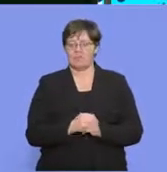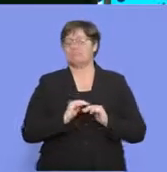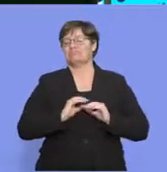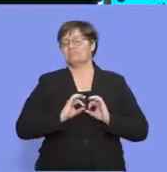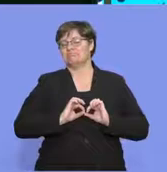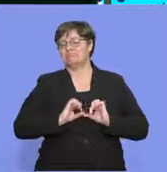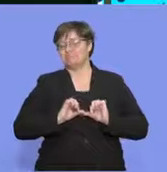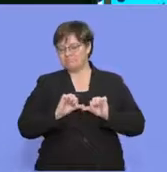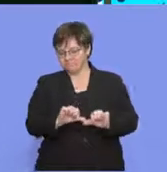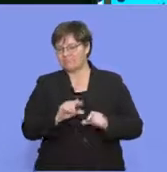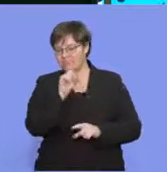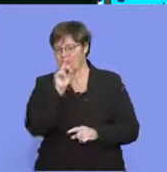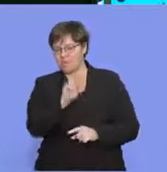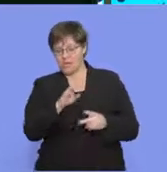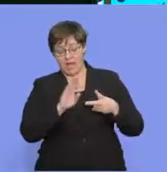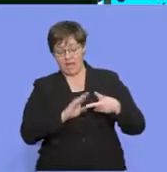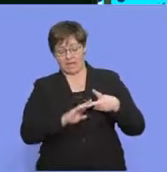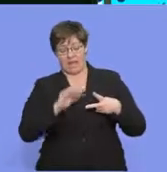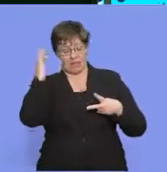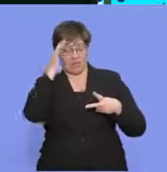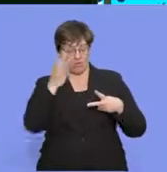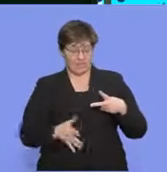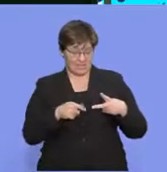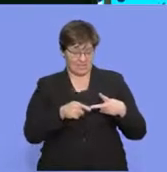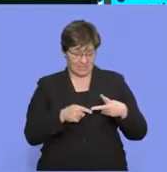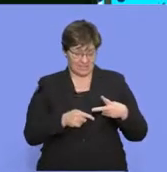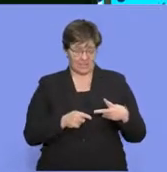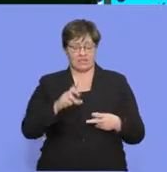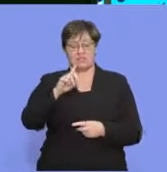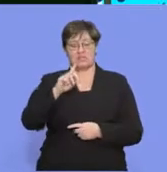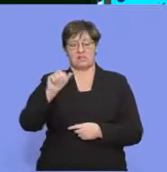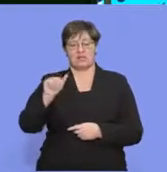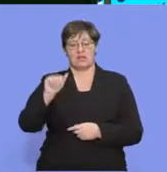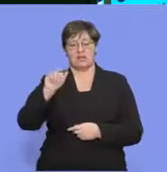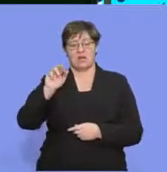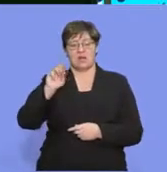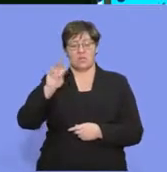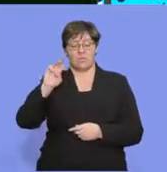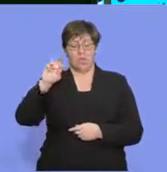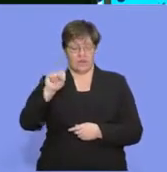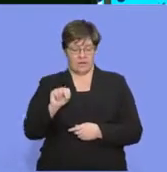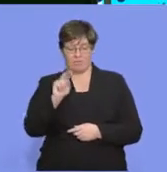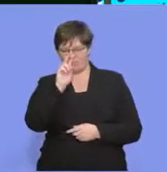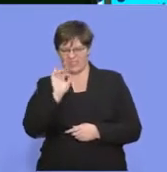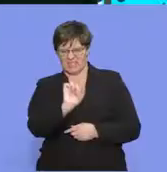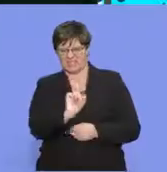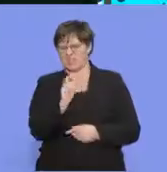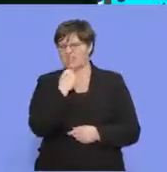look at our next theorist that we're going to study is Darwin, and let's see about that one.